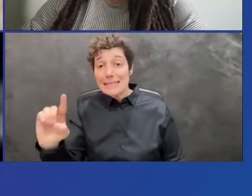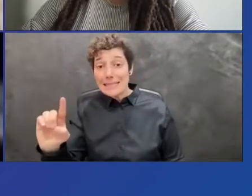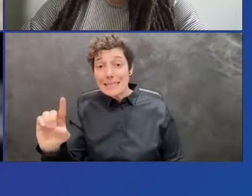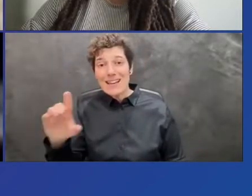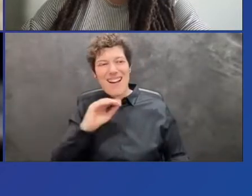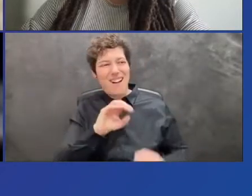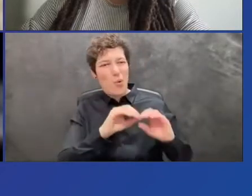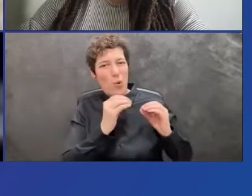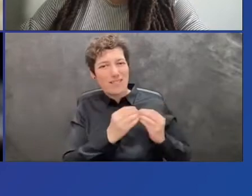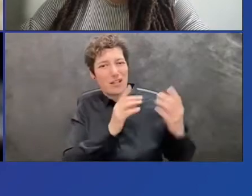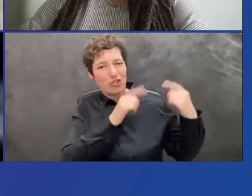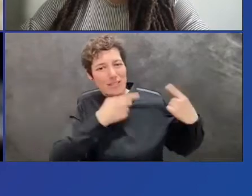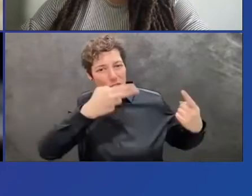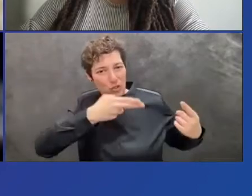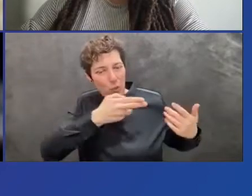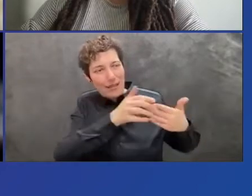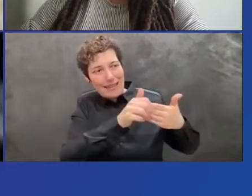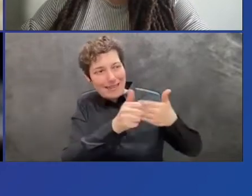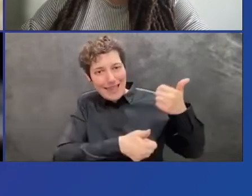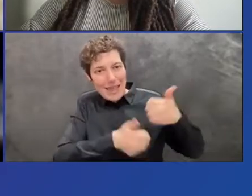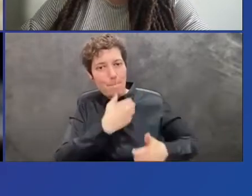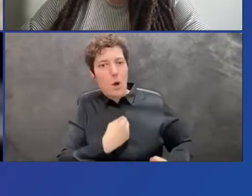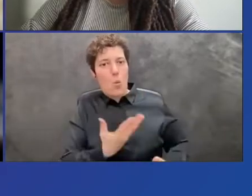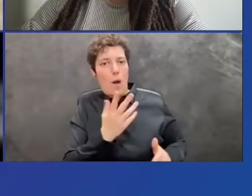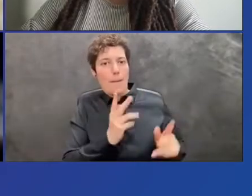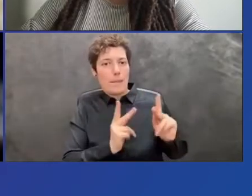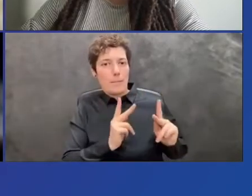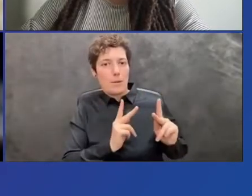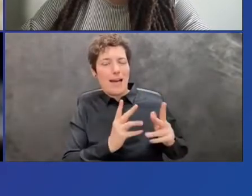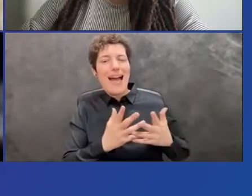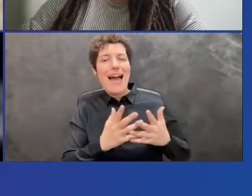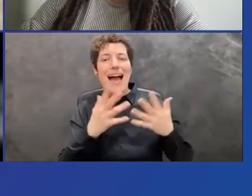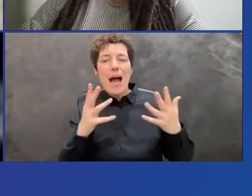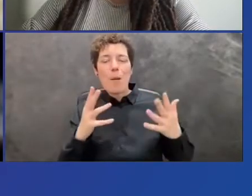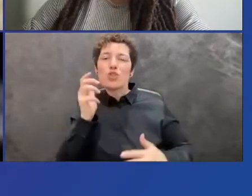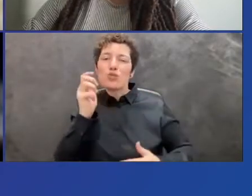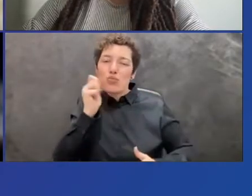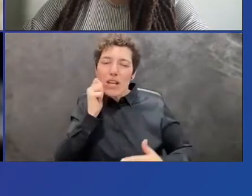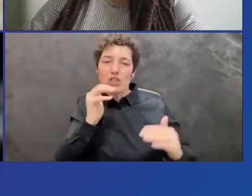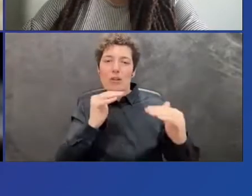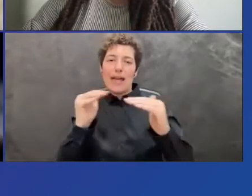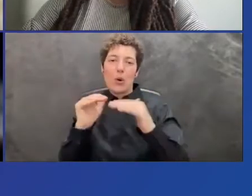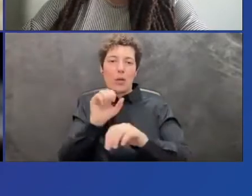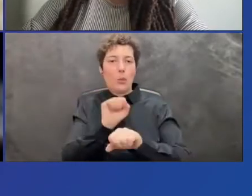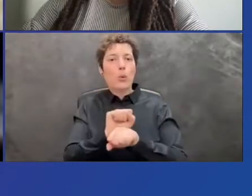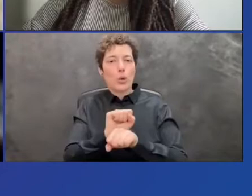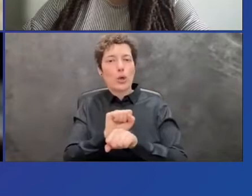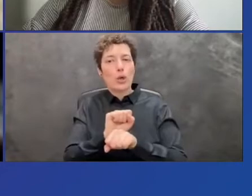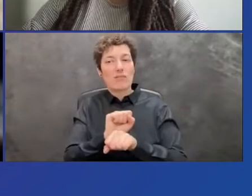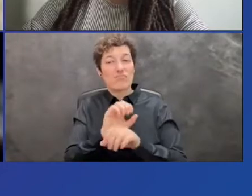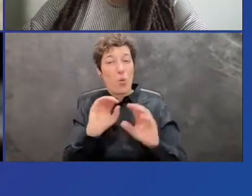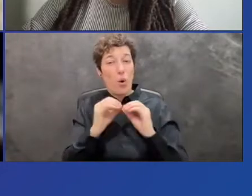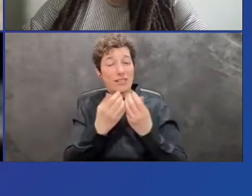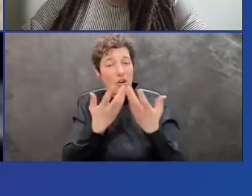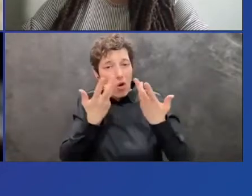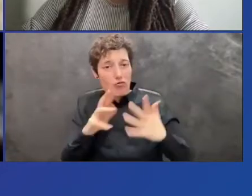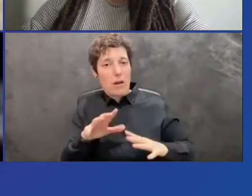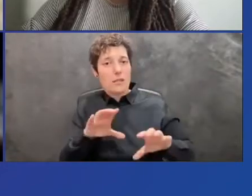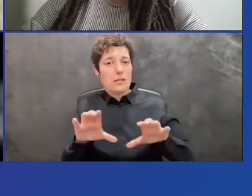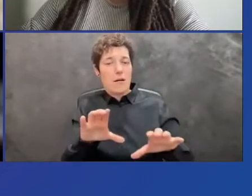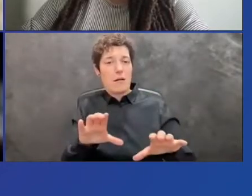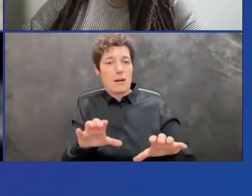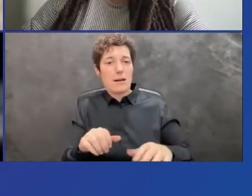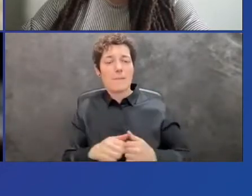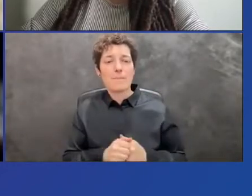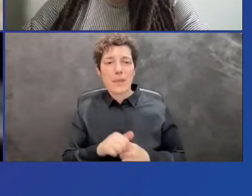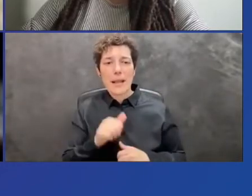led institutions, how much racial equity work has the organization done? Not just the DEI